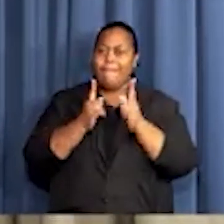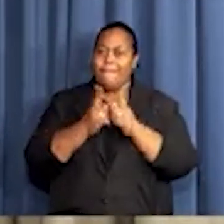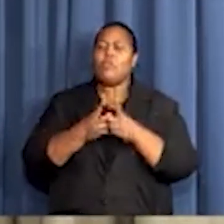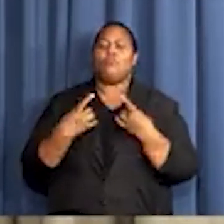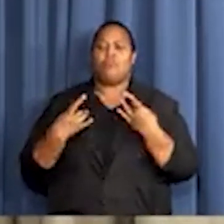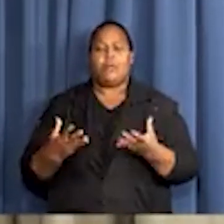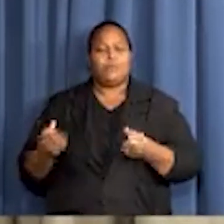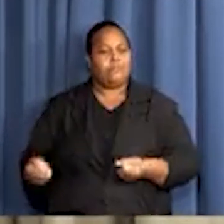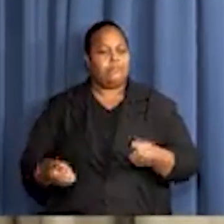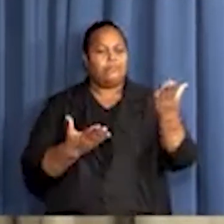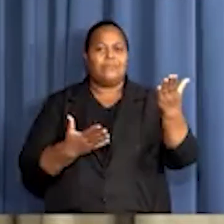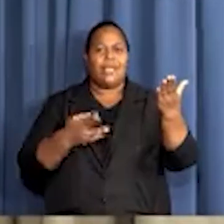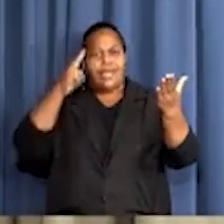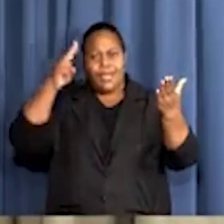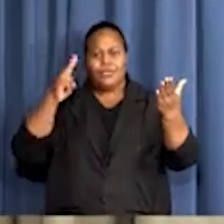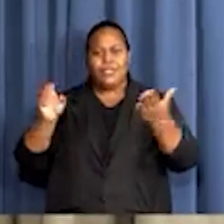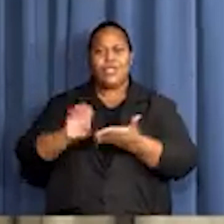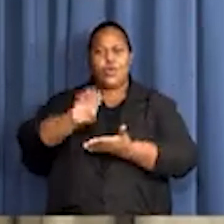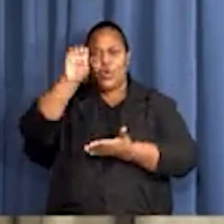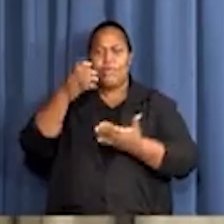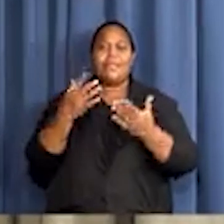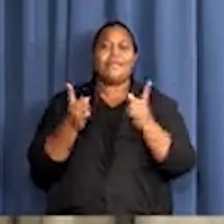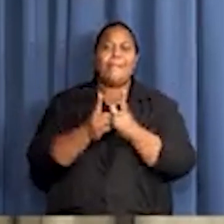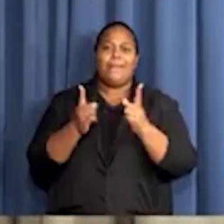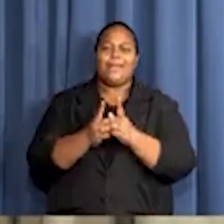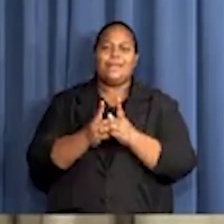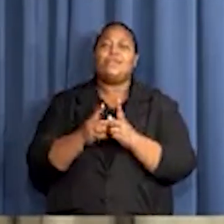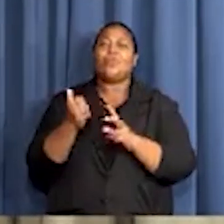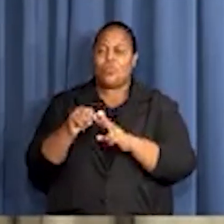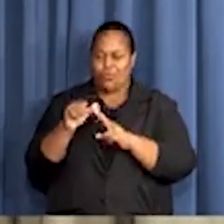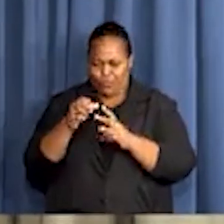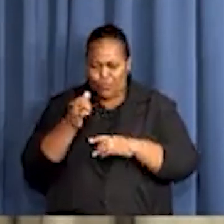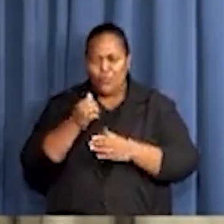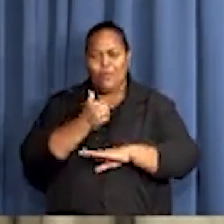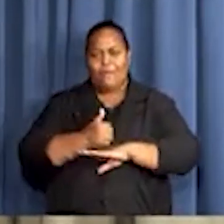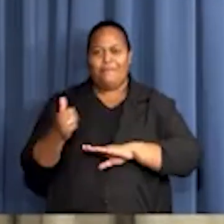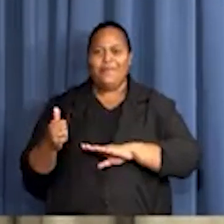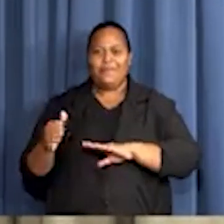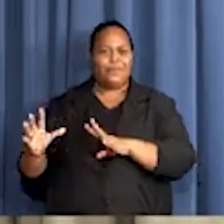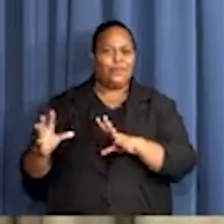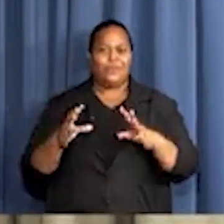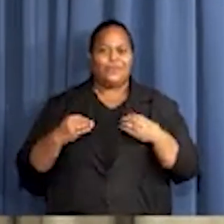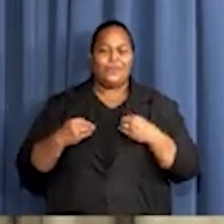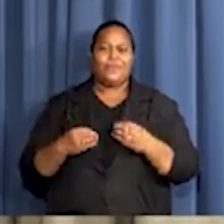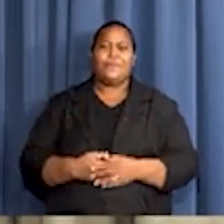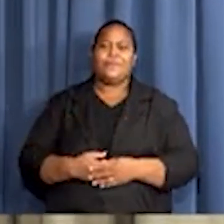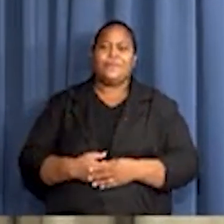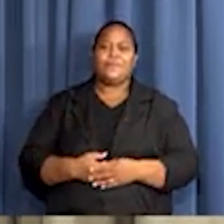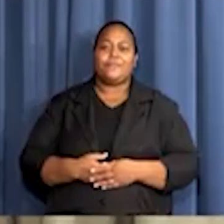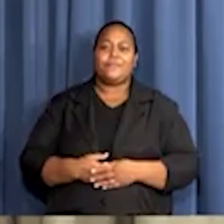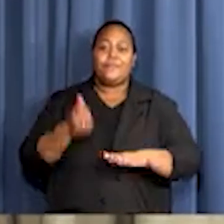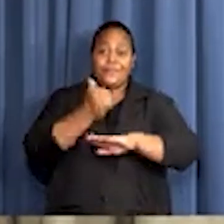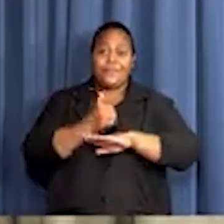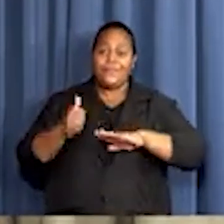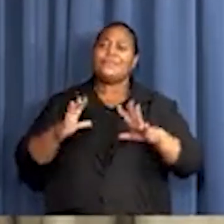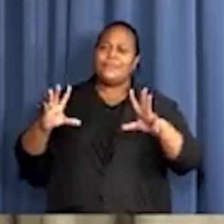submitted to the National Economic Summit and to Cabinet. Cabinet has endorsed Fiji's support for the United